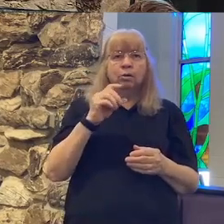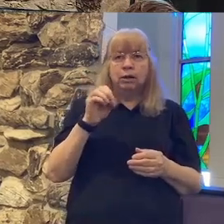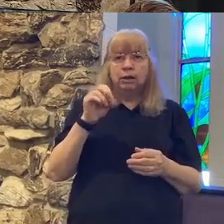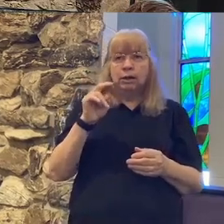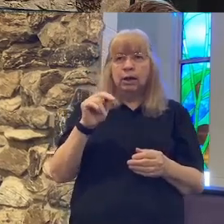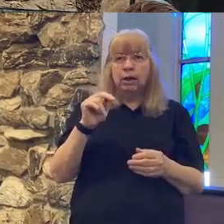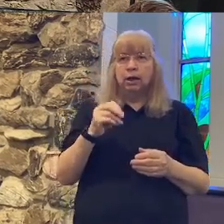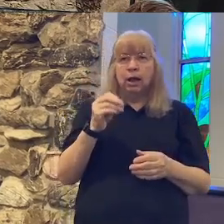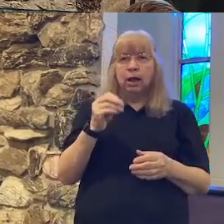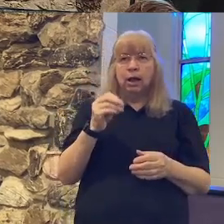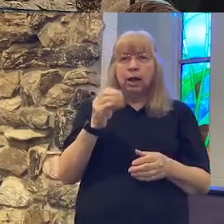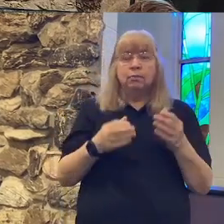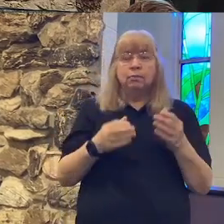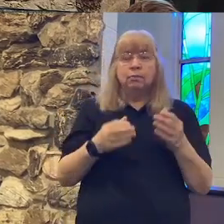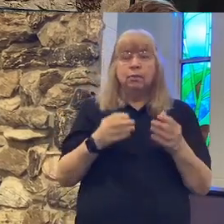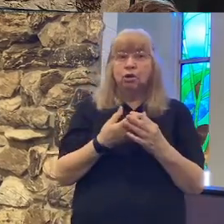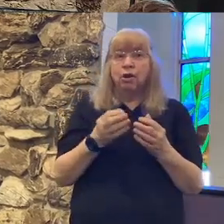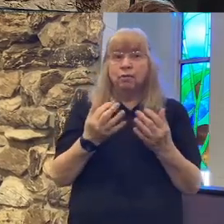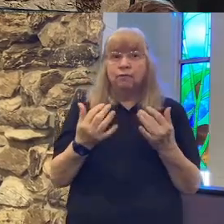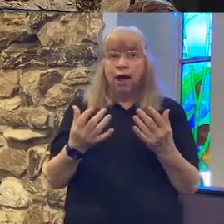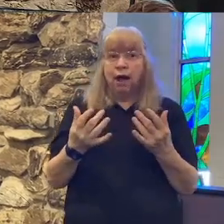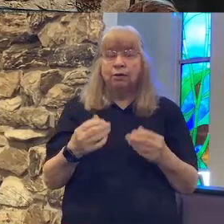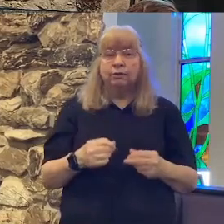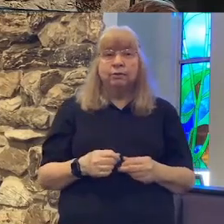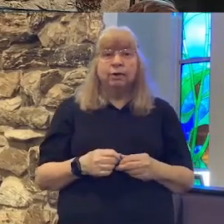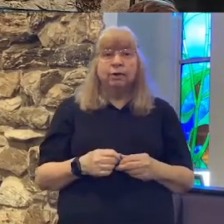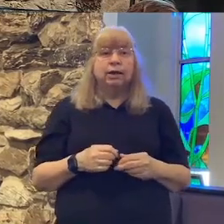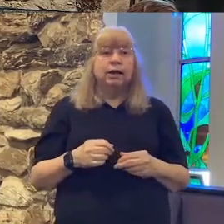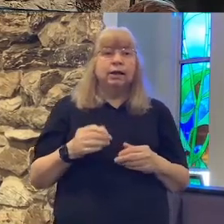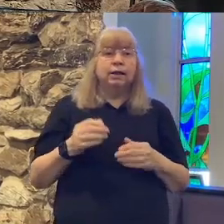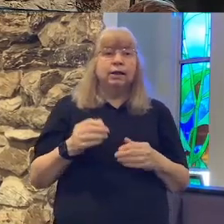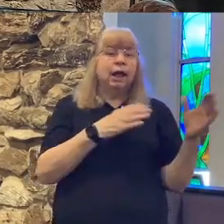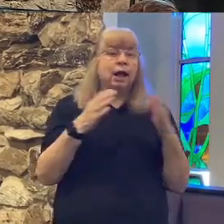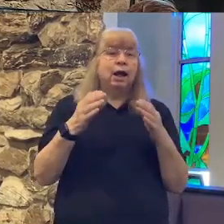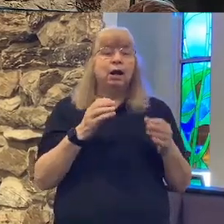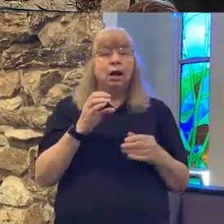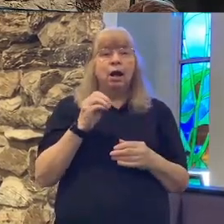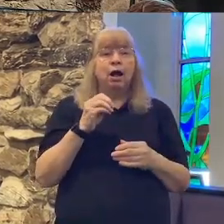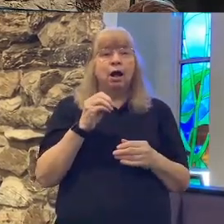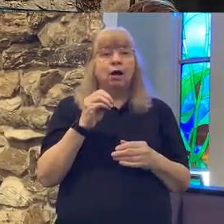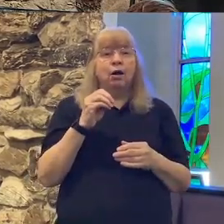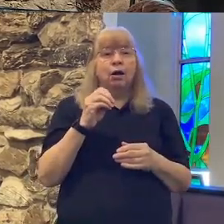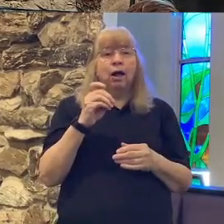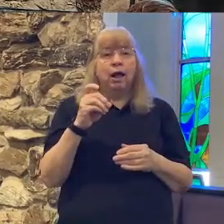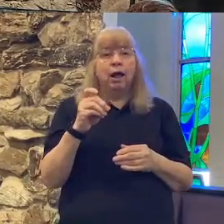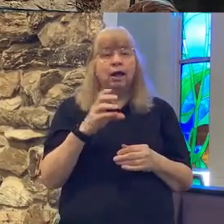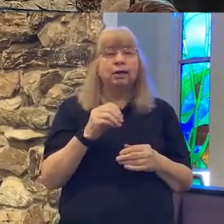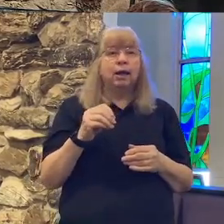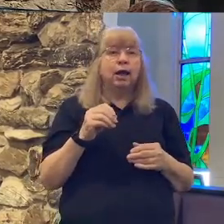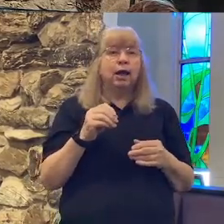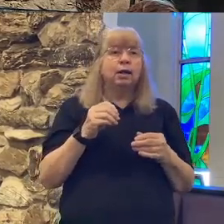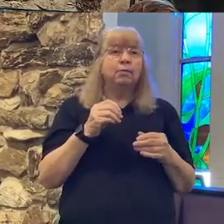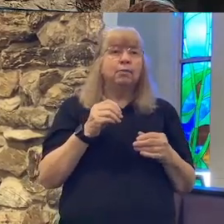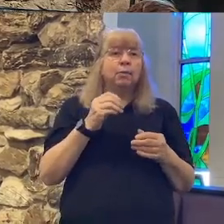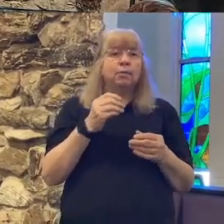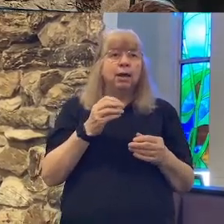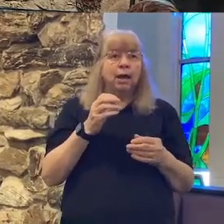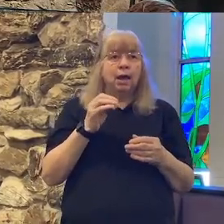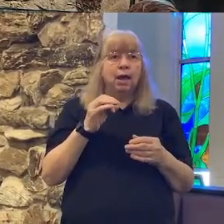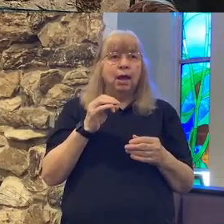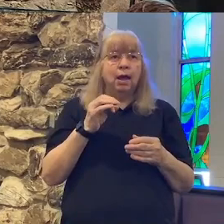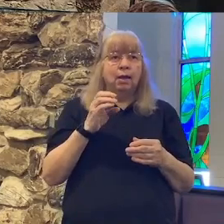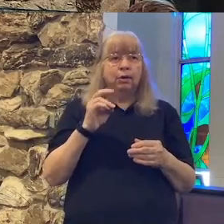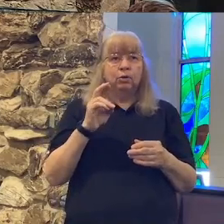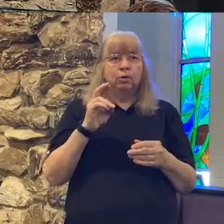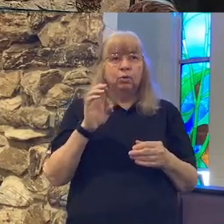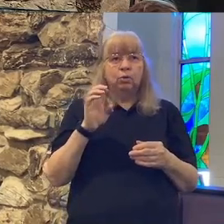something to start it, right? So it needs air or oxygen. It needs some kind of matter or fuel that will burn, and then